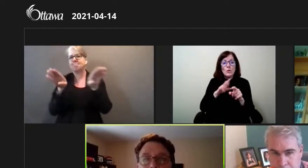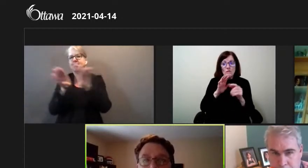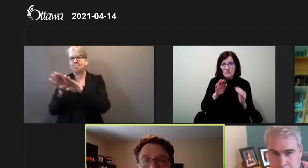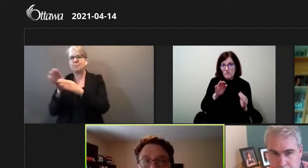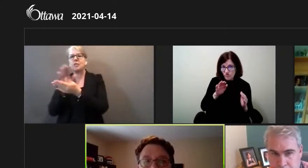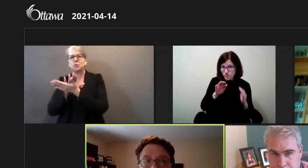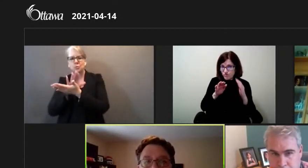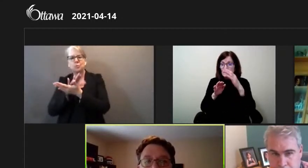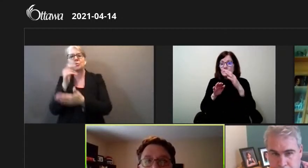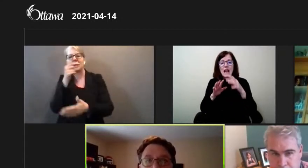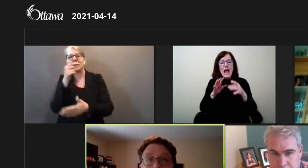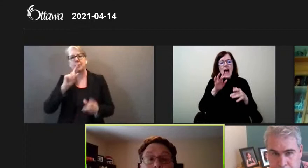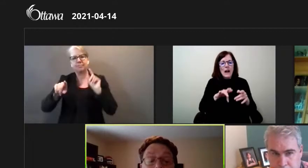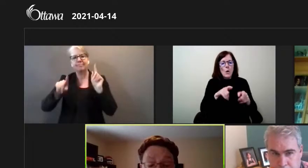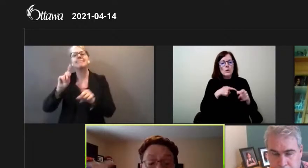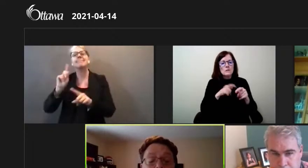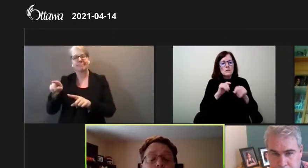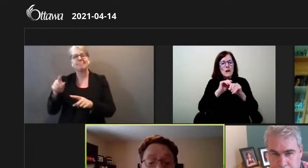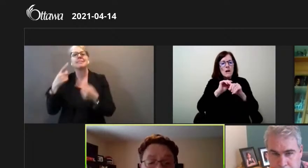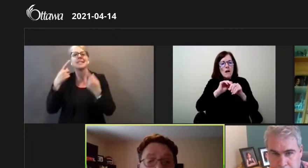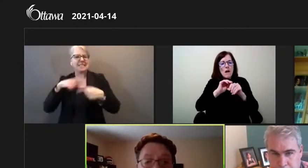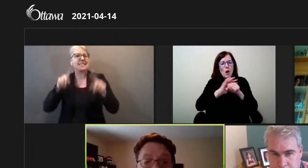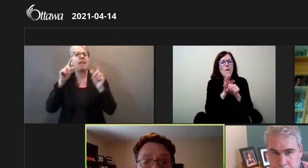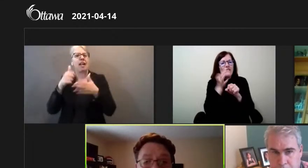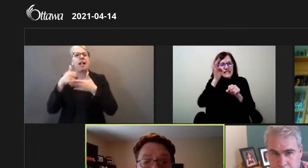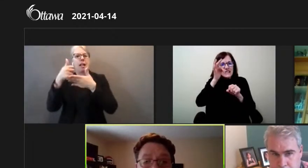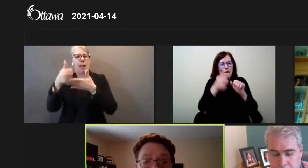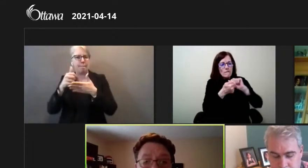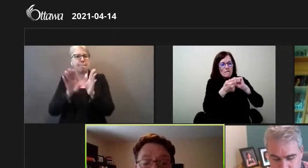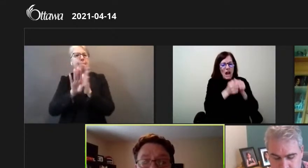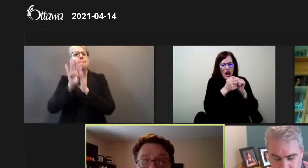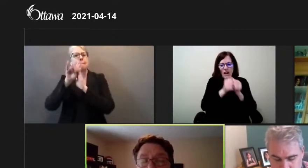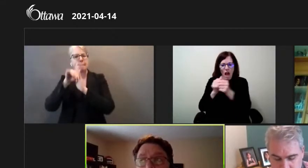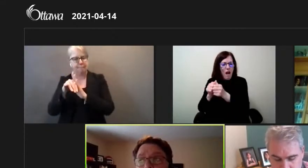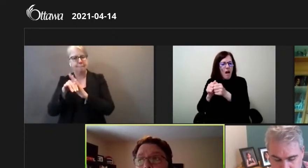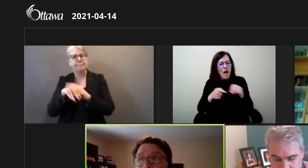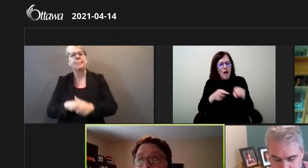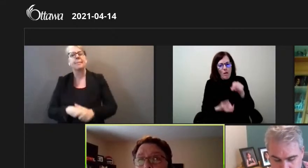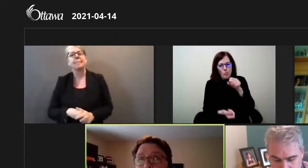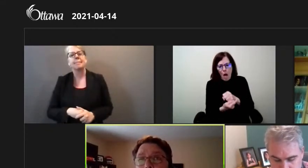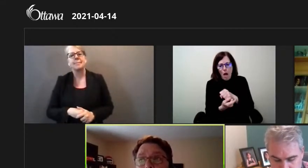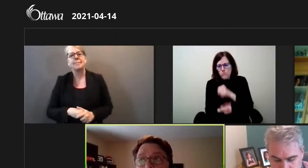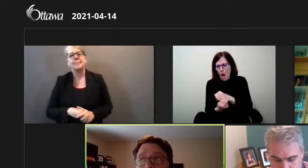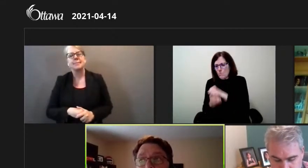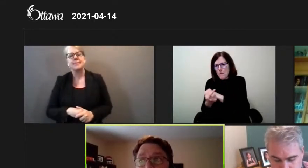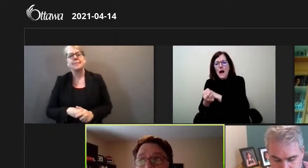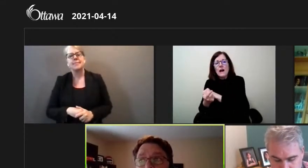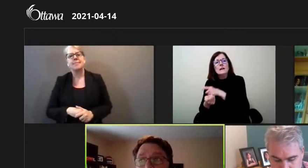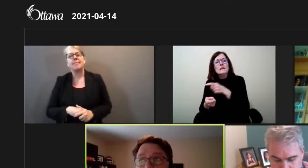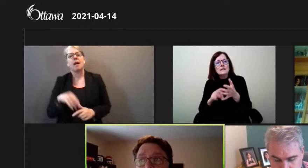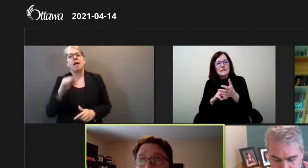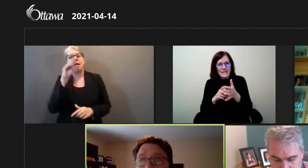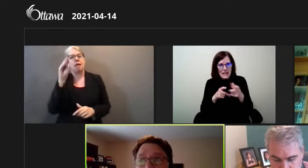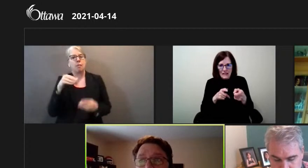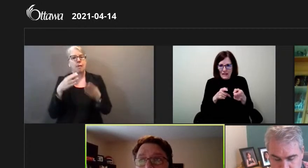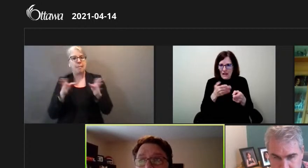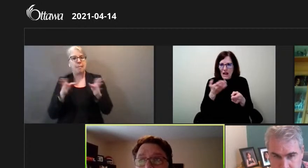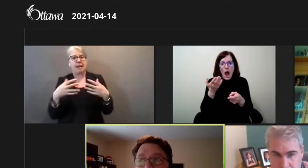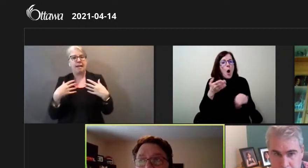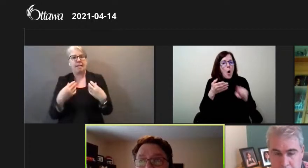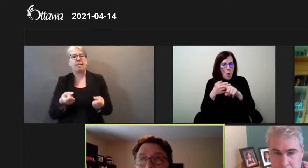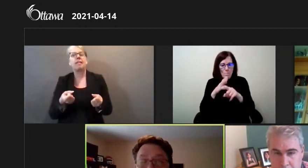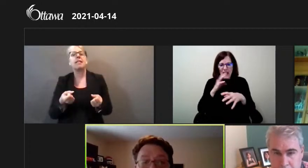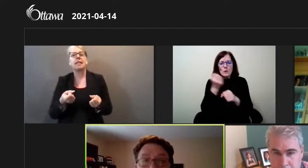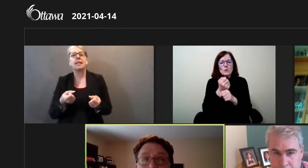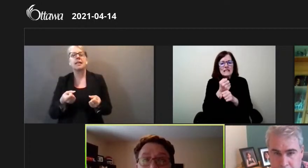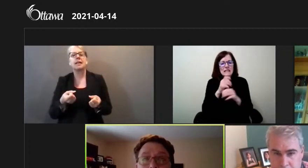government has instituted have been successful in reversing those. At Ottawa Public Health, I think